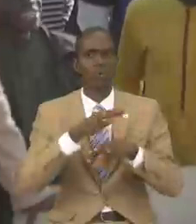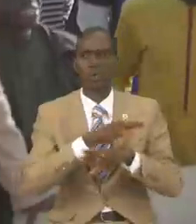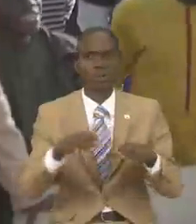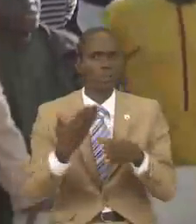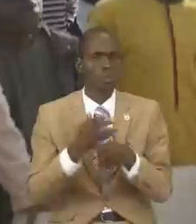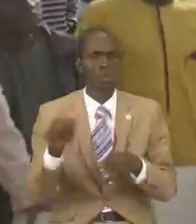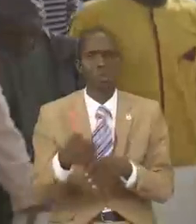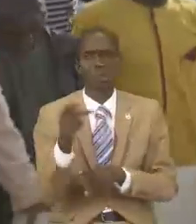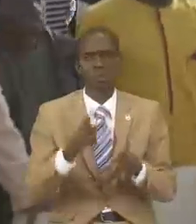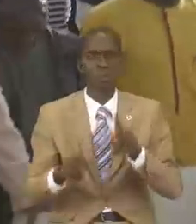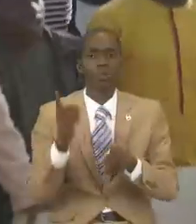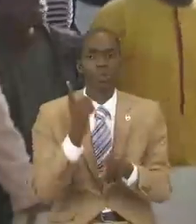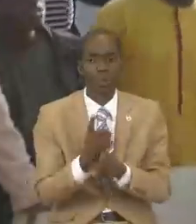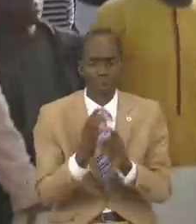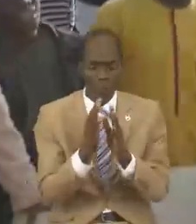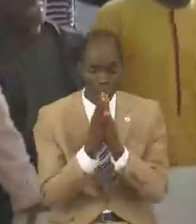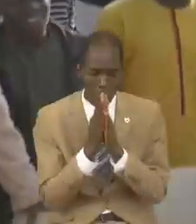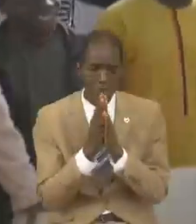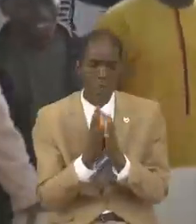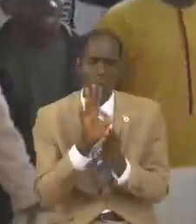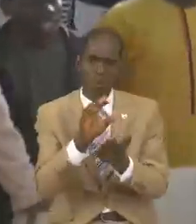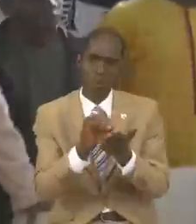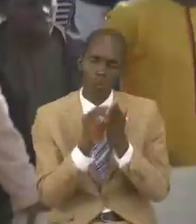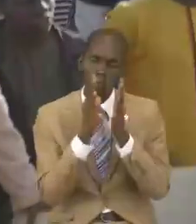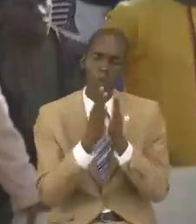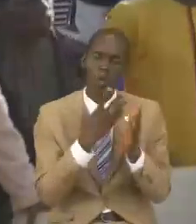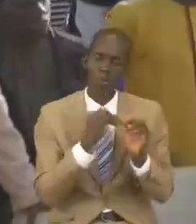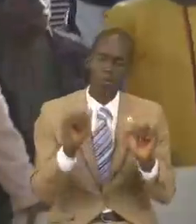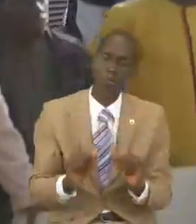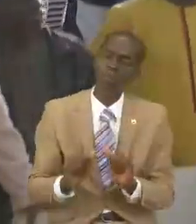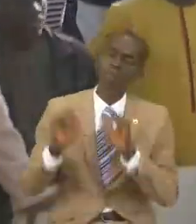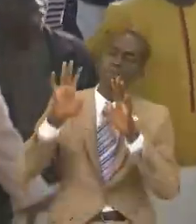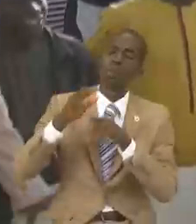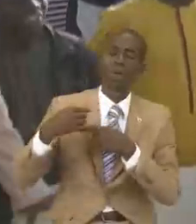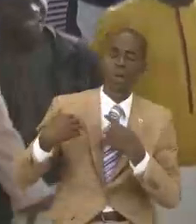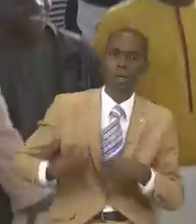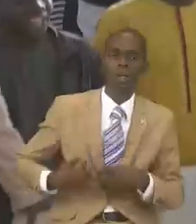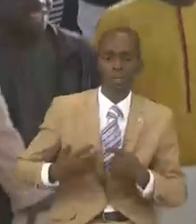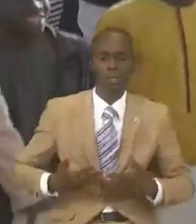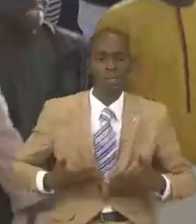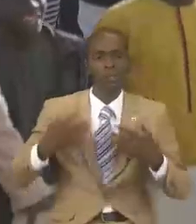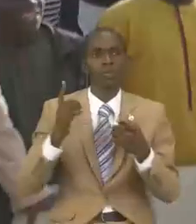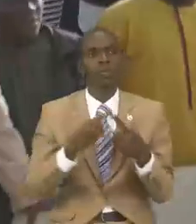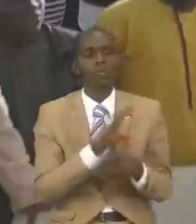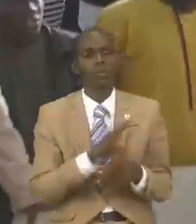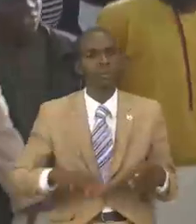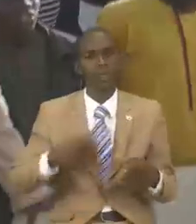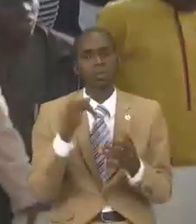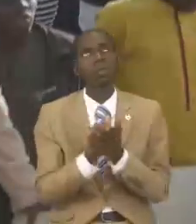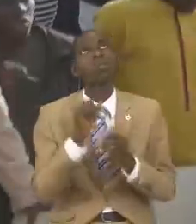Just pray and center your own heart, your own life on Christ and say, yes,